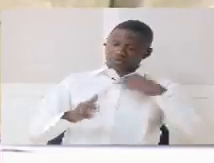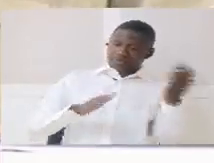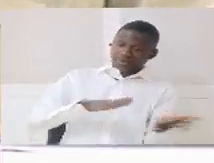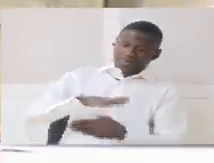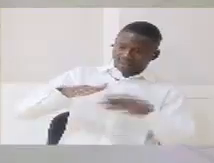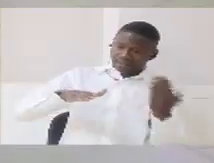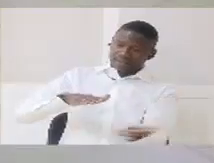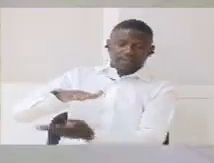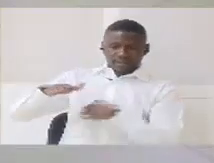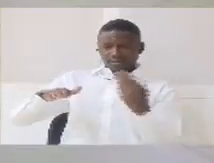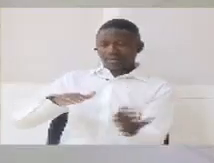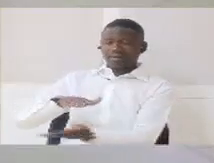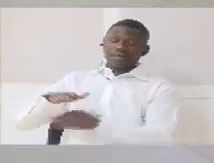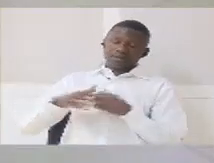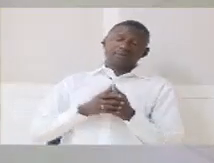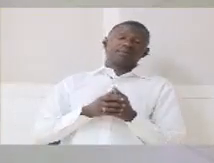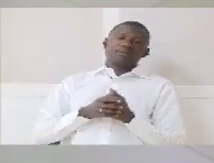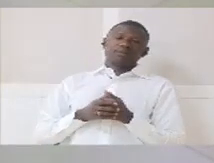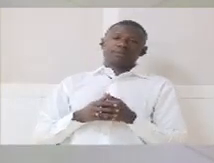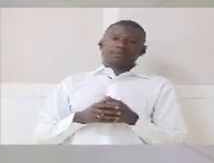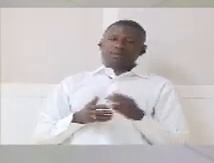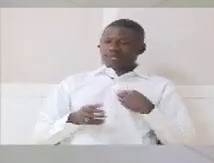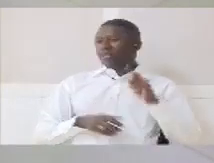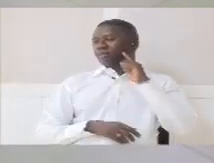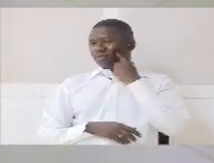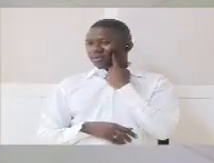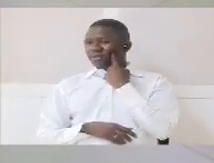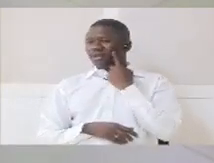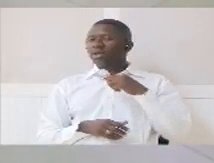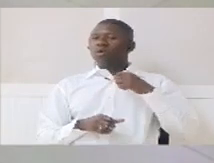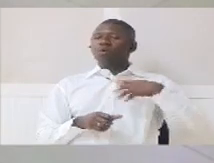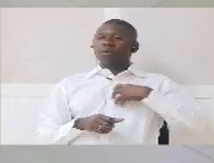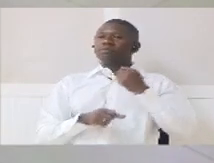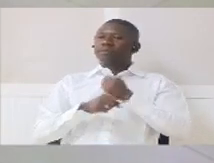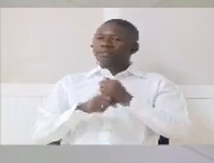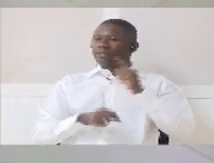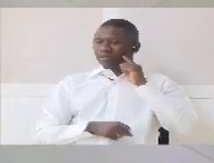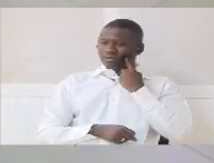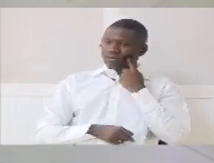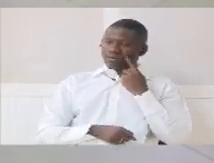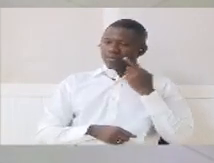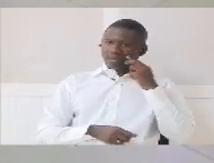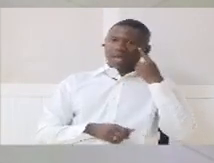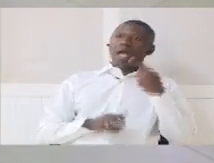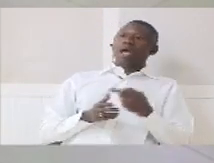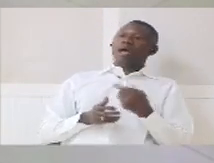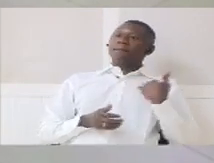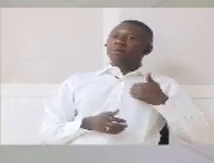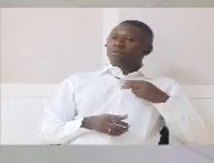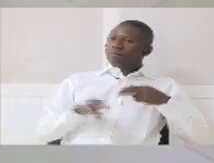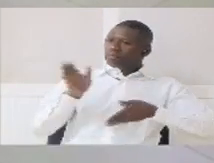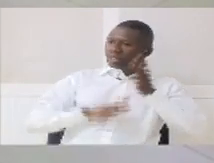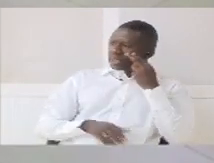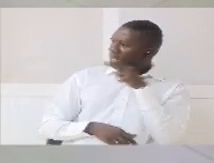home humiliation. You know, that is humiliation. So that passes by. So that the passers by. Yeah, yes, hey, Musa fell far far Musa fell. When they see him, they will say,